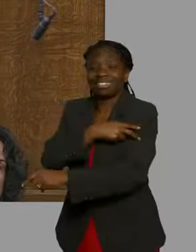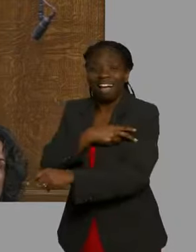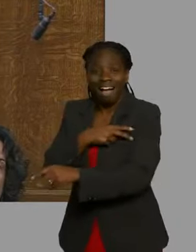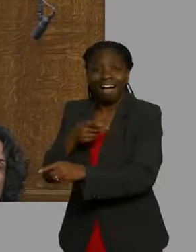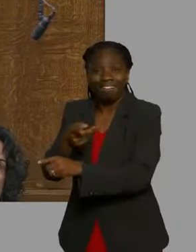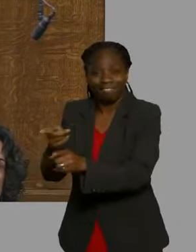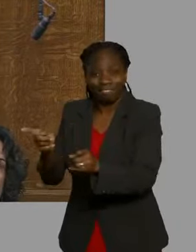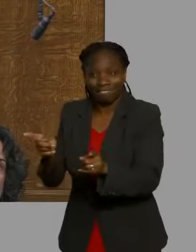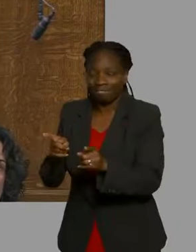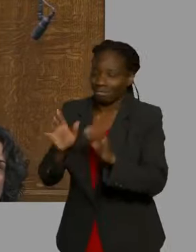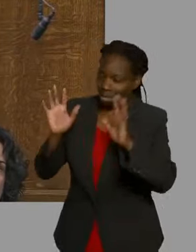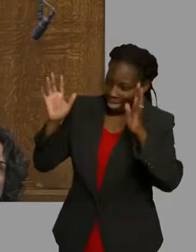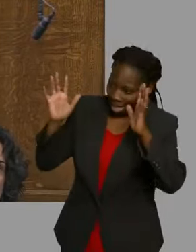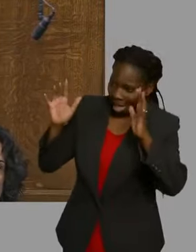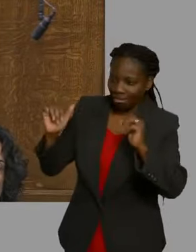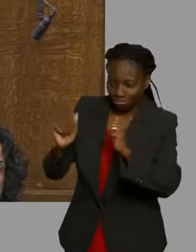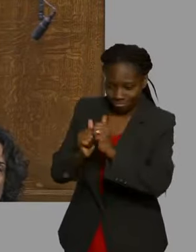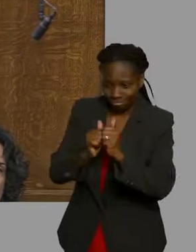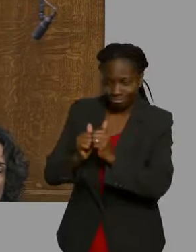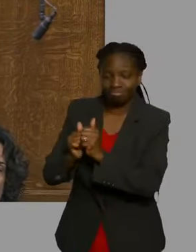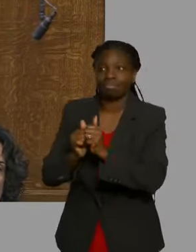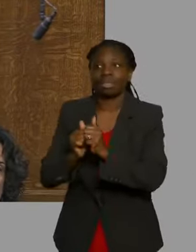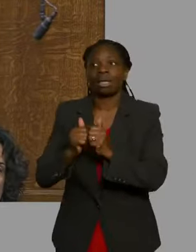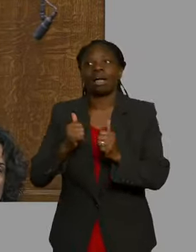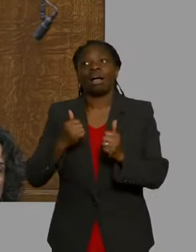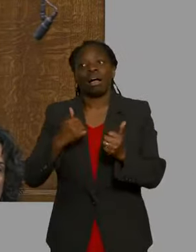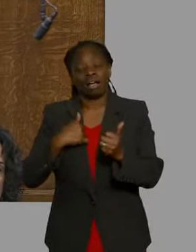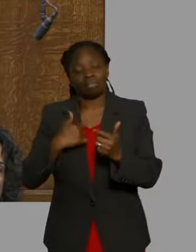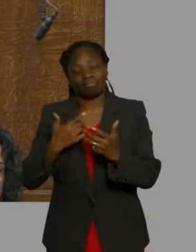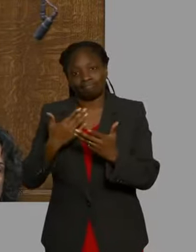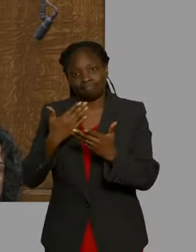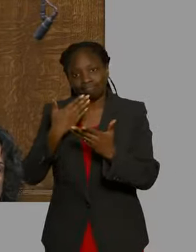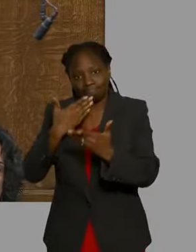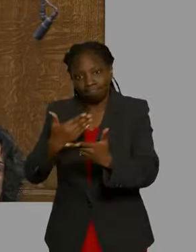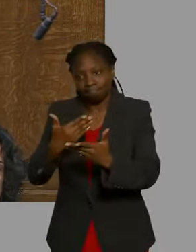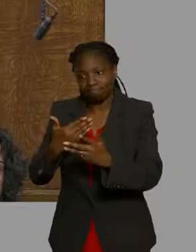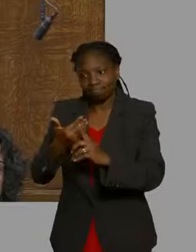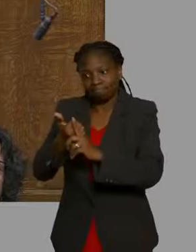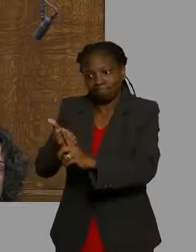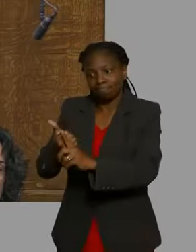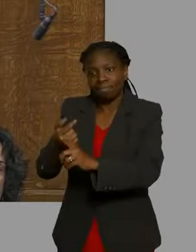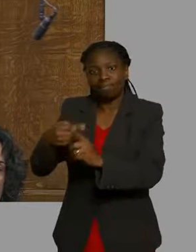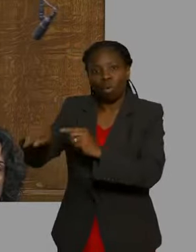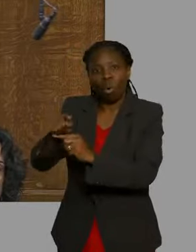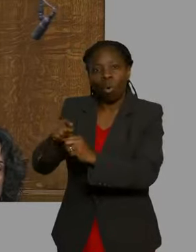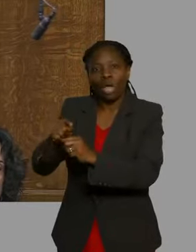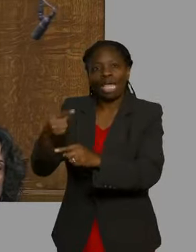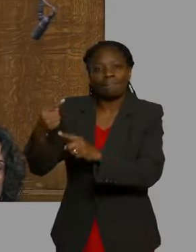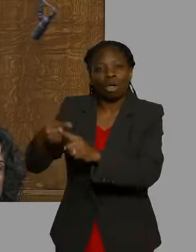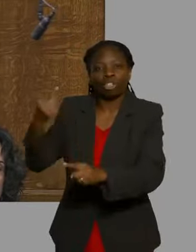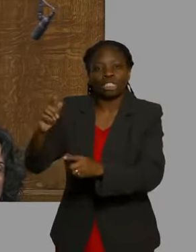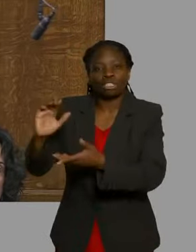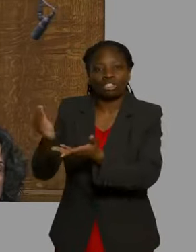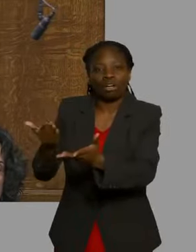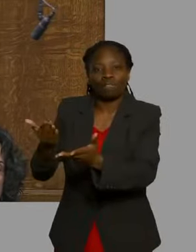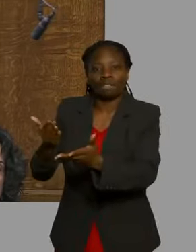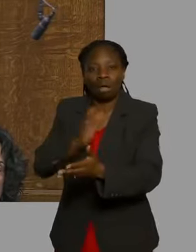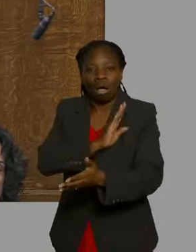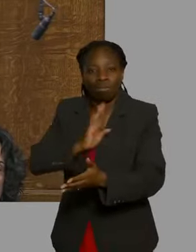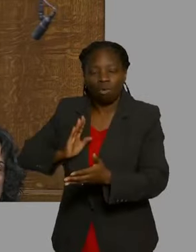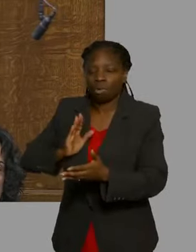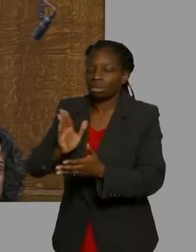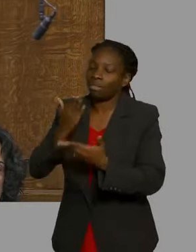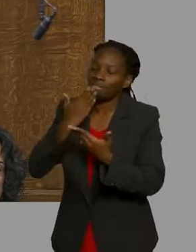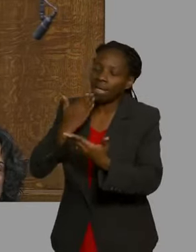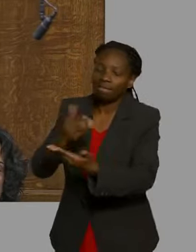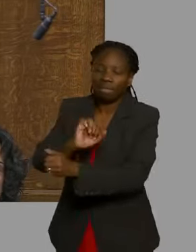with the remarks thanking emergency services and our armed forces for their service. Mr. Speaker, Christmas is a time for